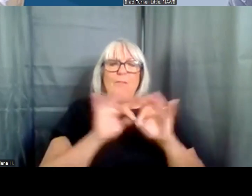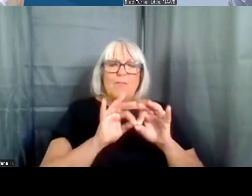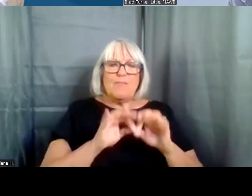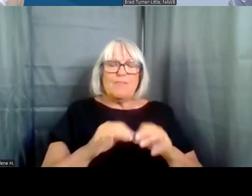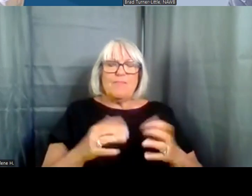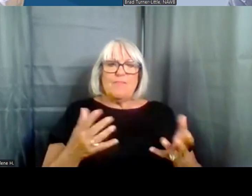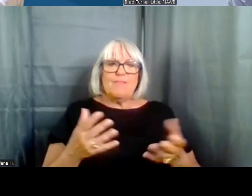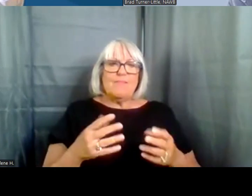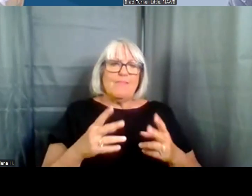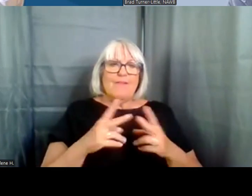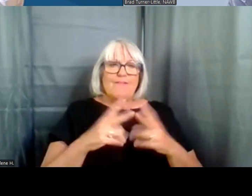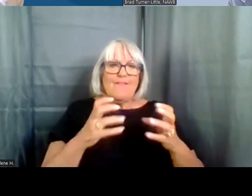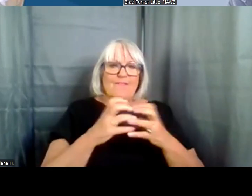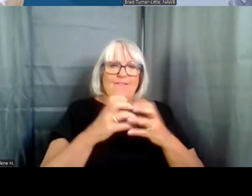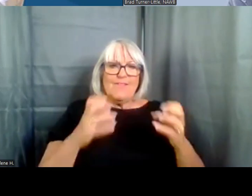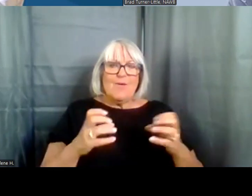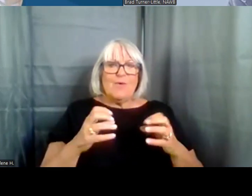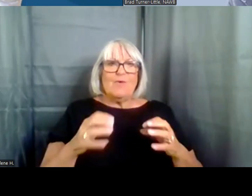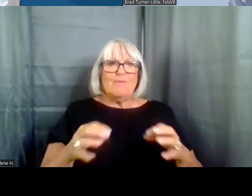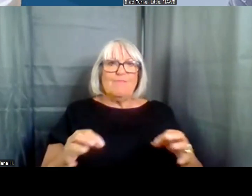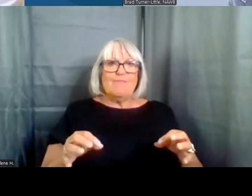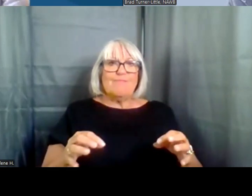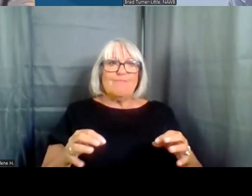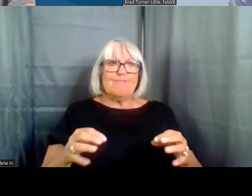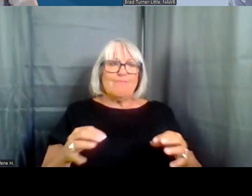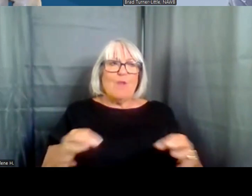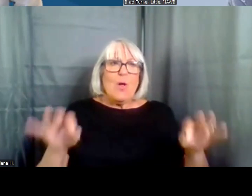and important systems that are funded through the federal